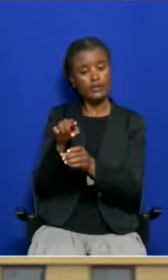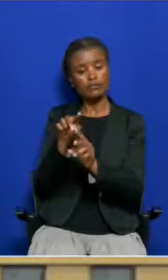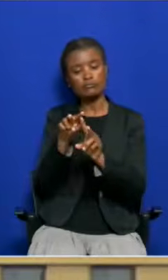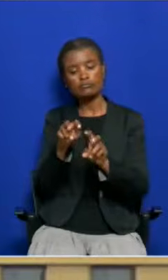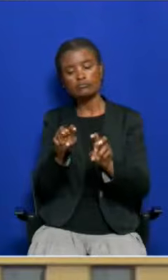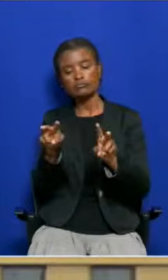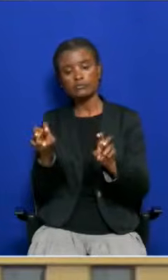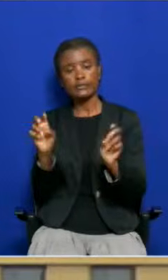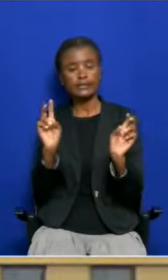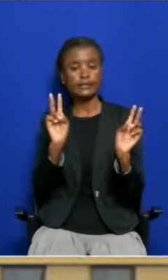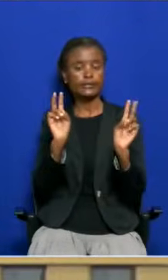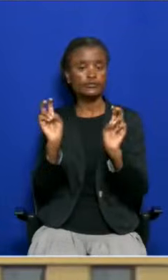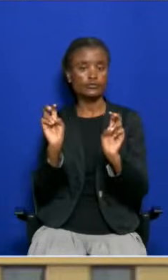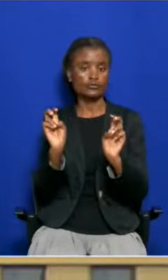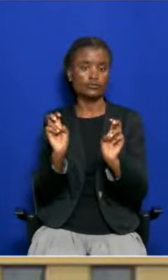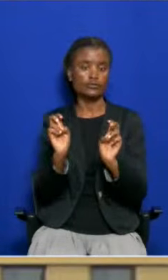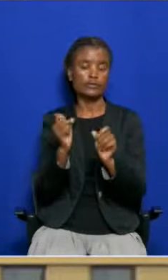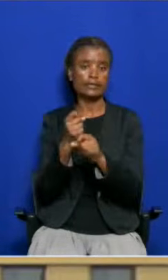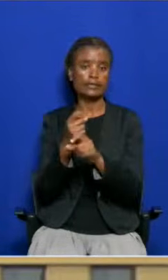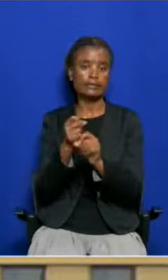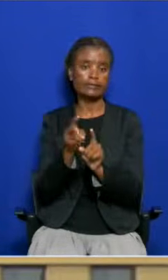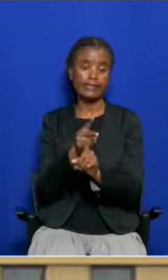is